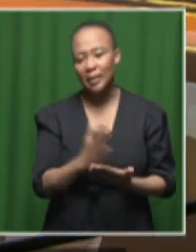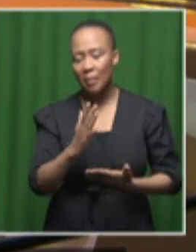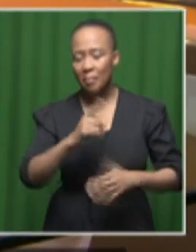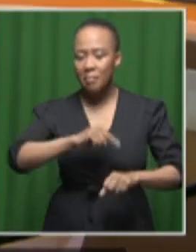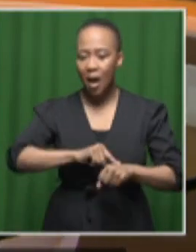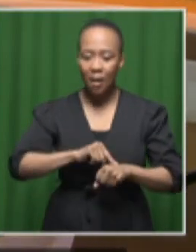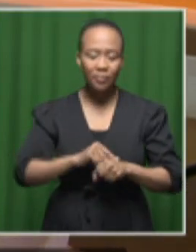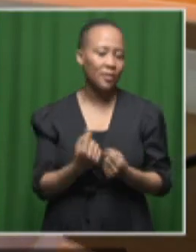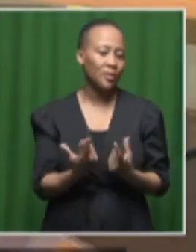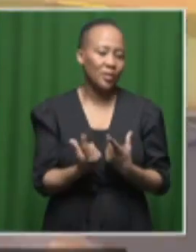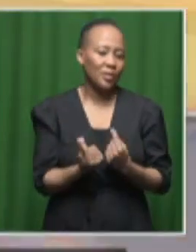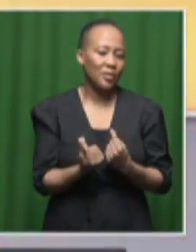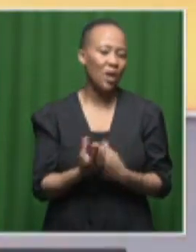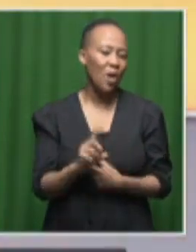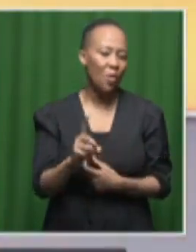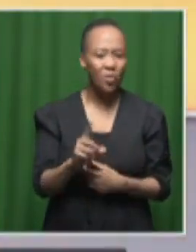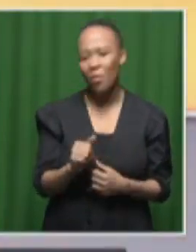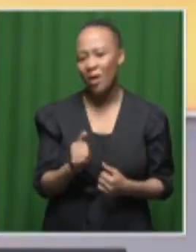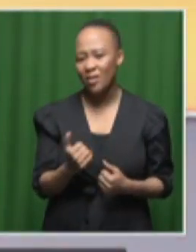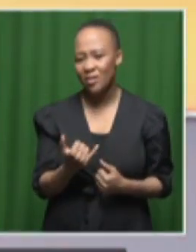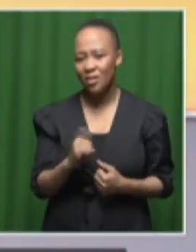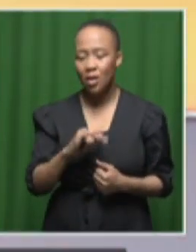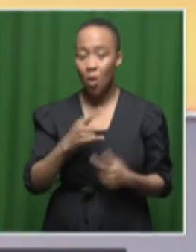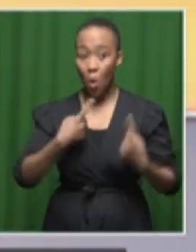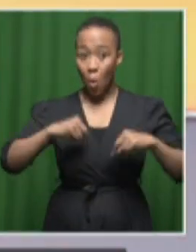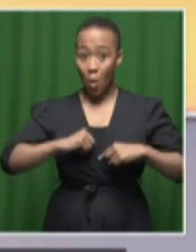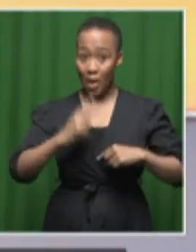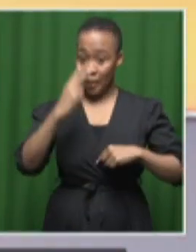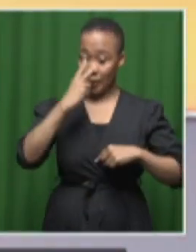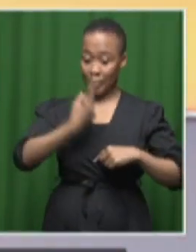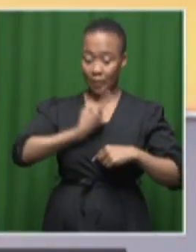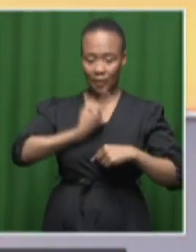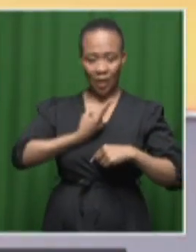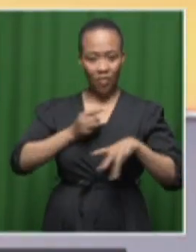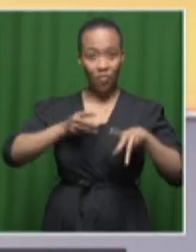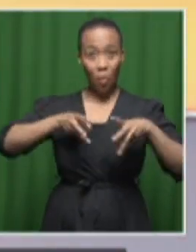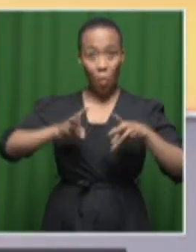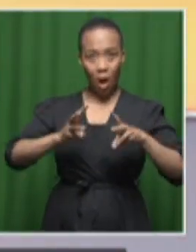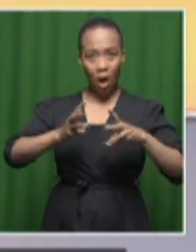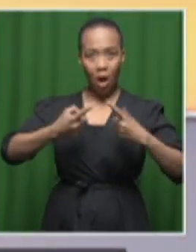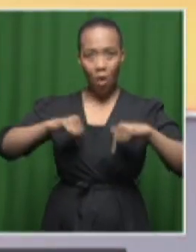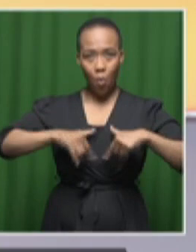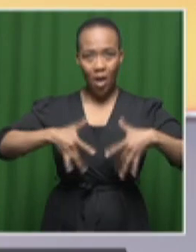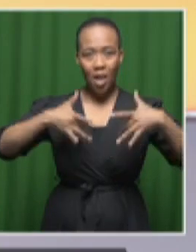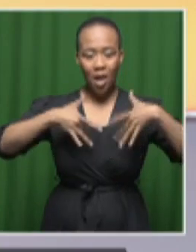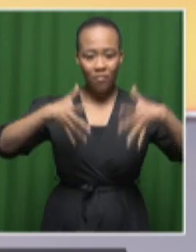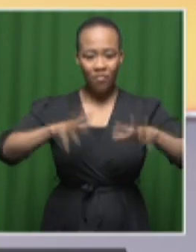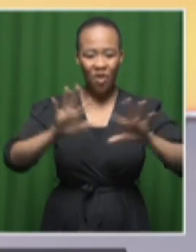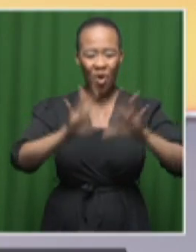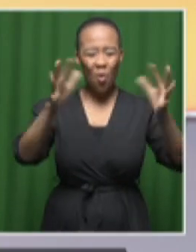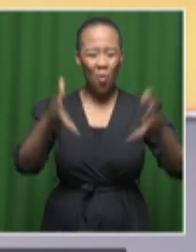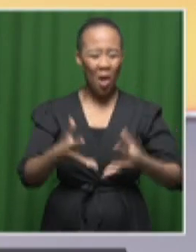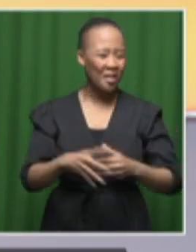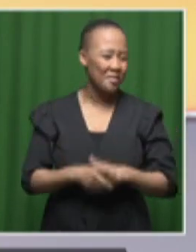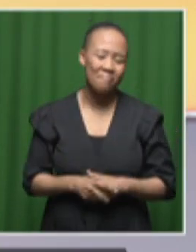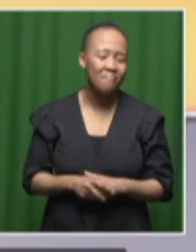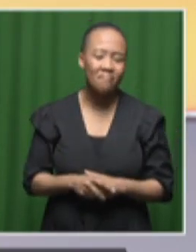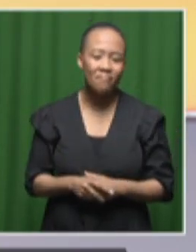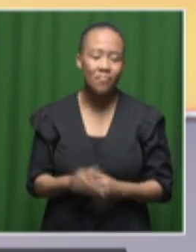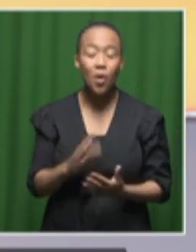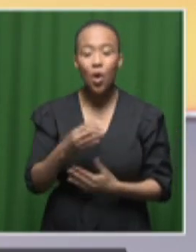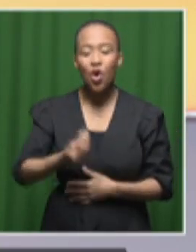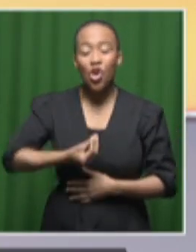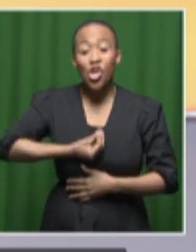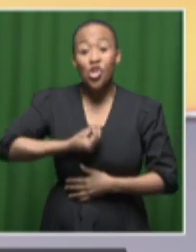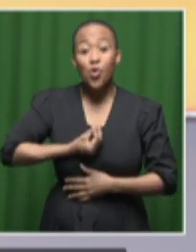not actually, the way that we are in the world. What I do think is interesting about young people is that generally they do tend to be a